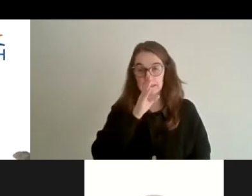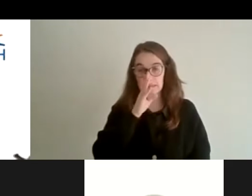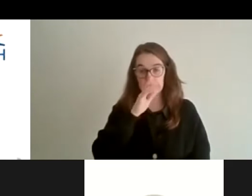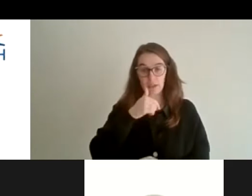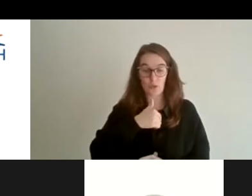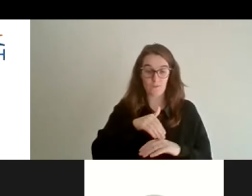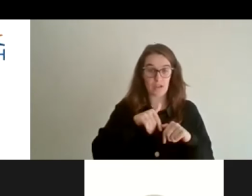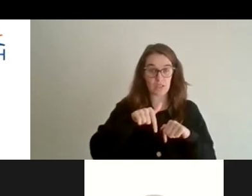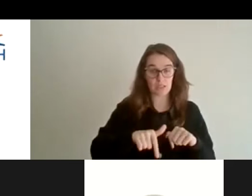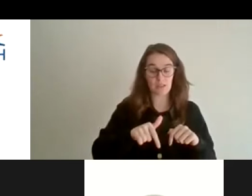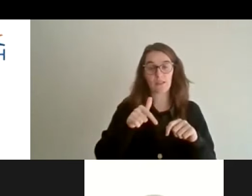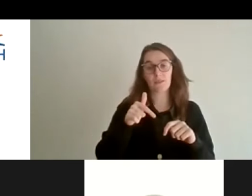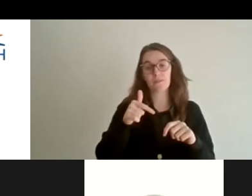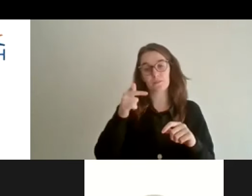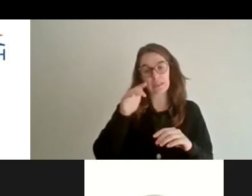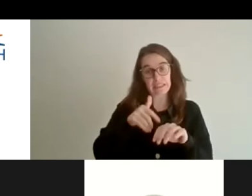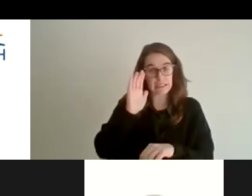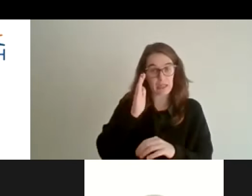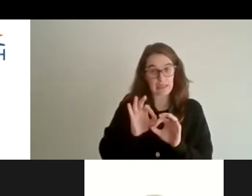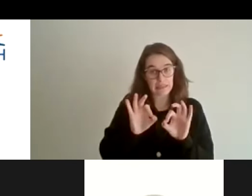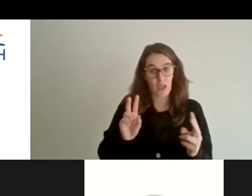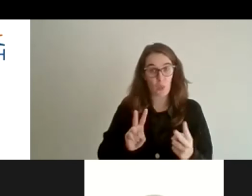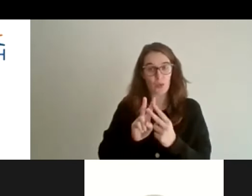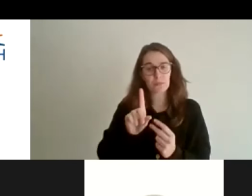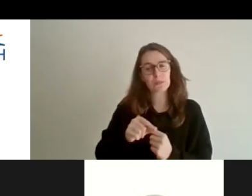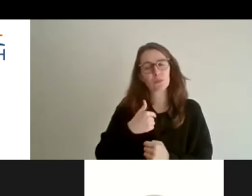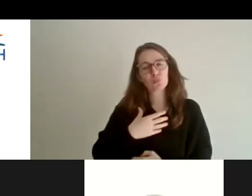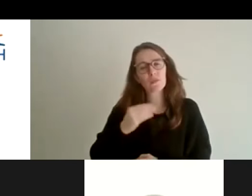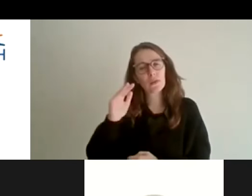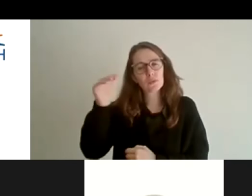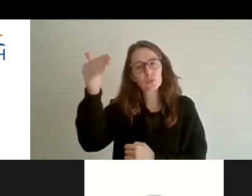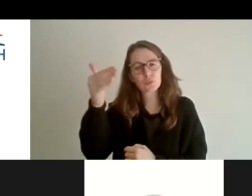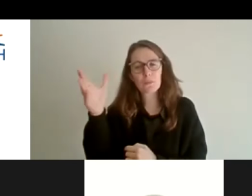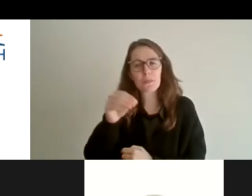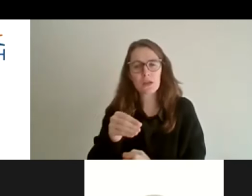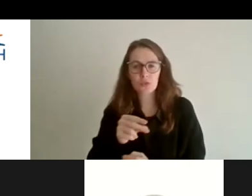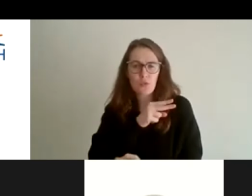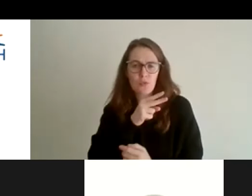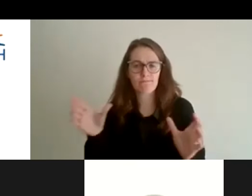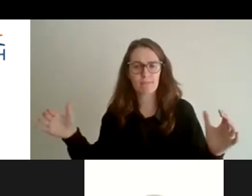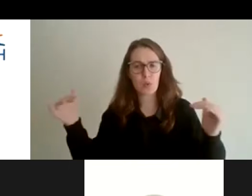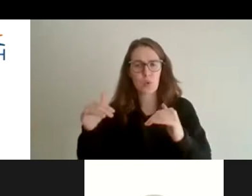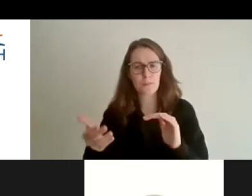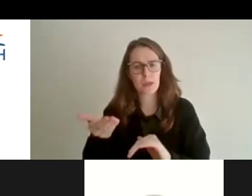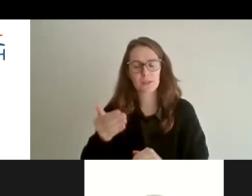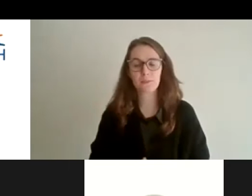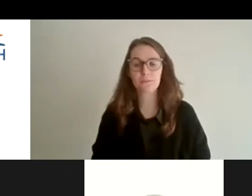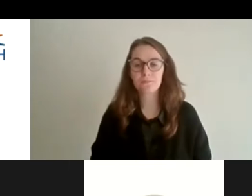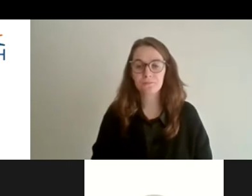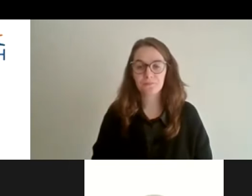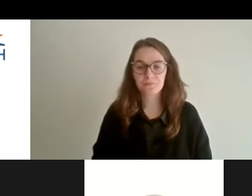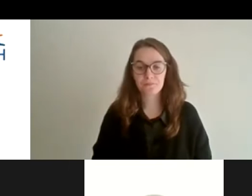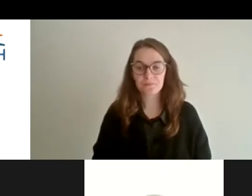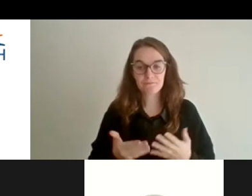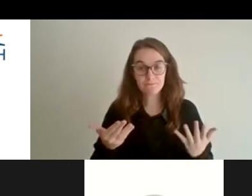but also for the upcoming future. So right now, we reached the